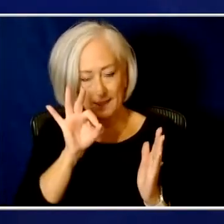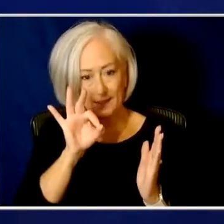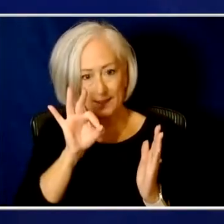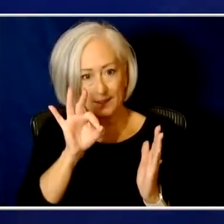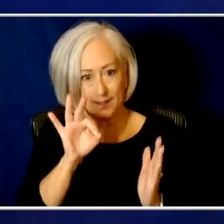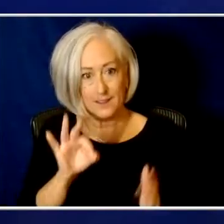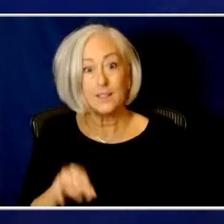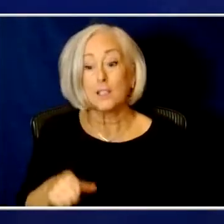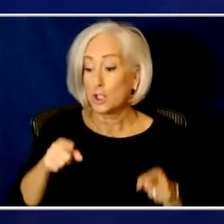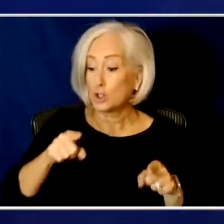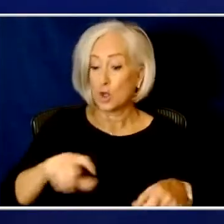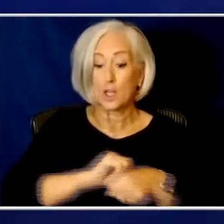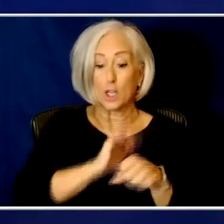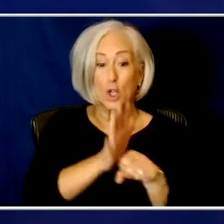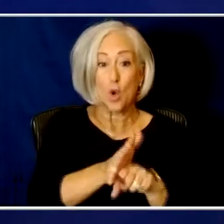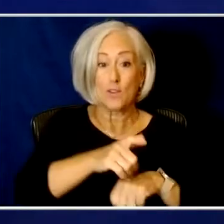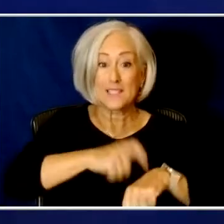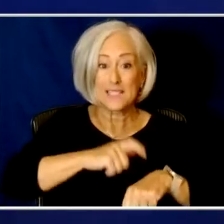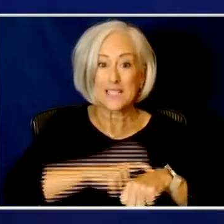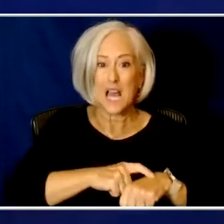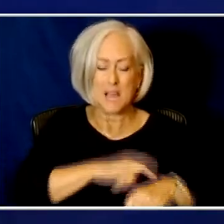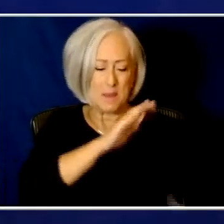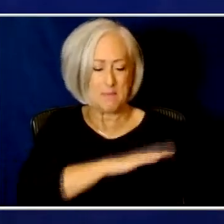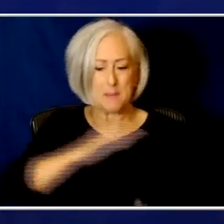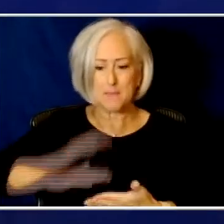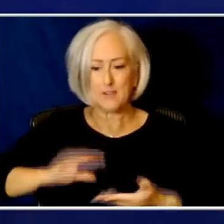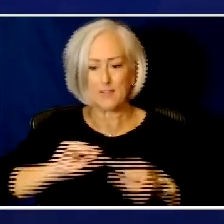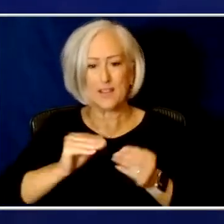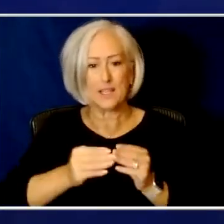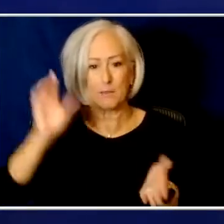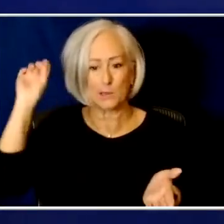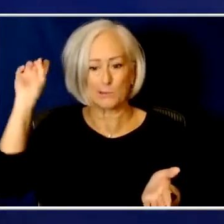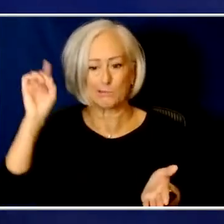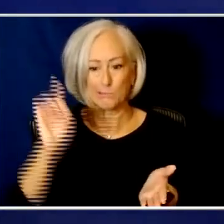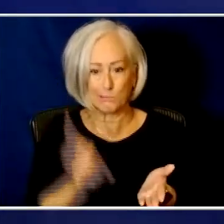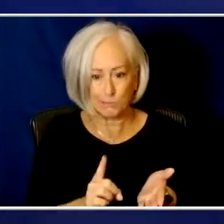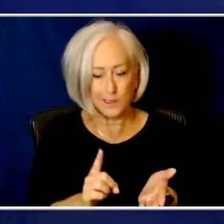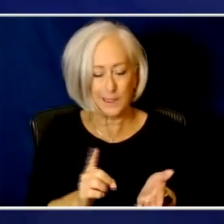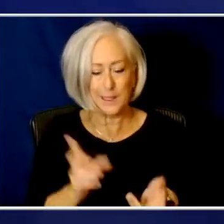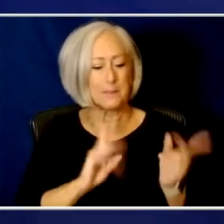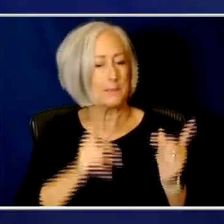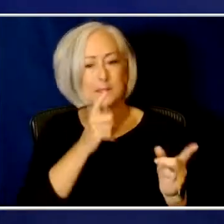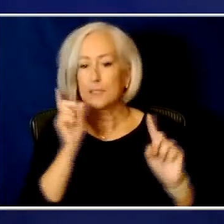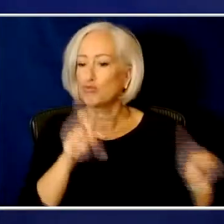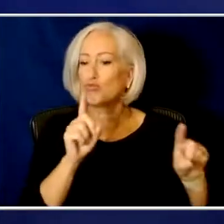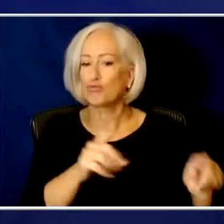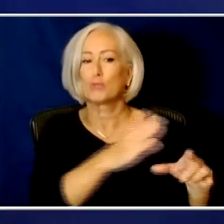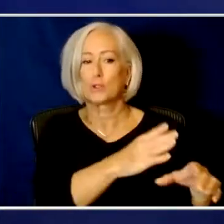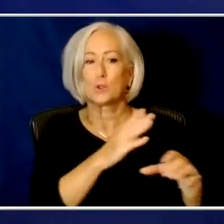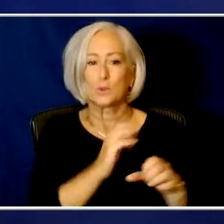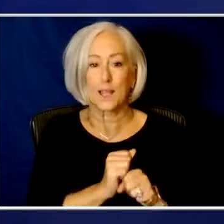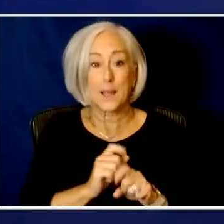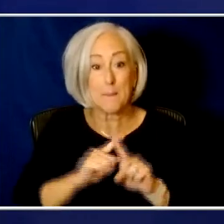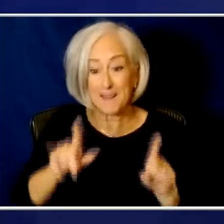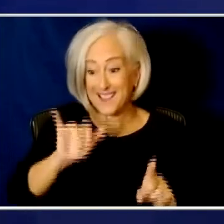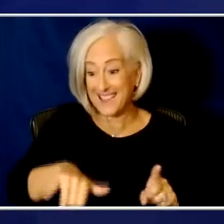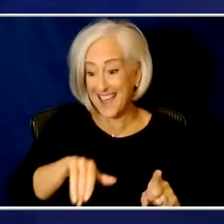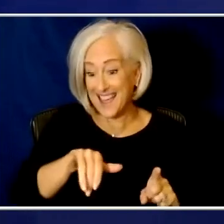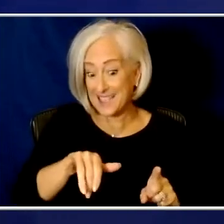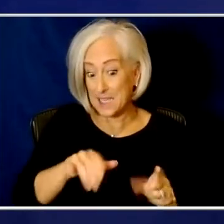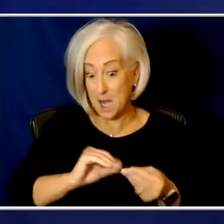the COVID-19 pandemic as people people just didn't come get health care. Unfortunately, the rates have not returned. And so I think that